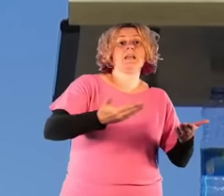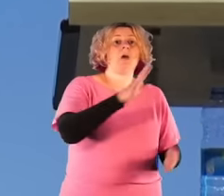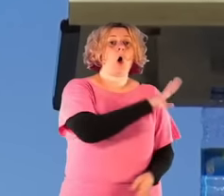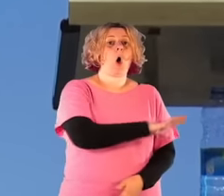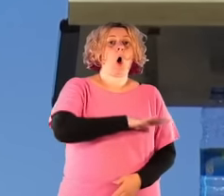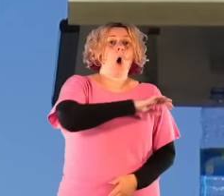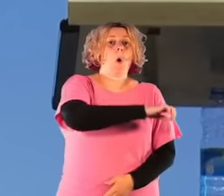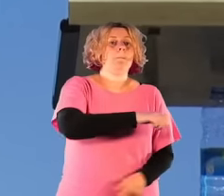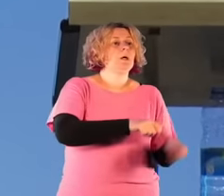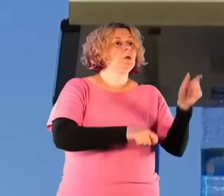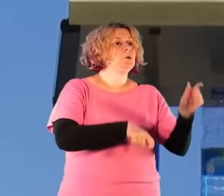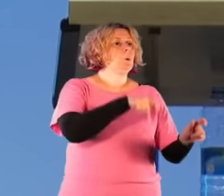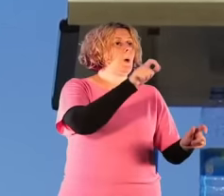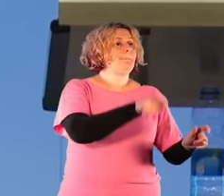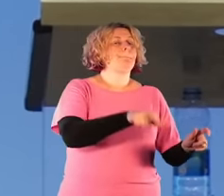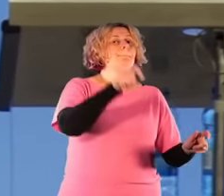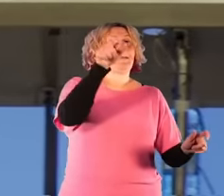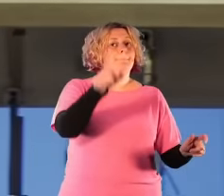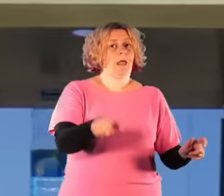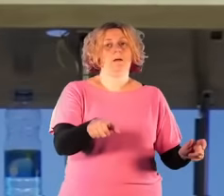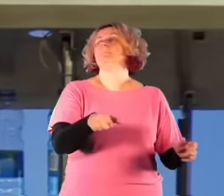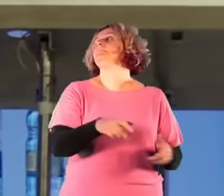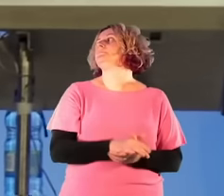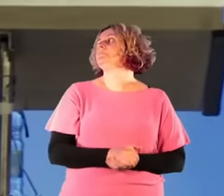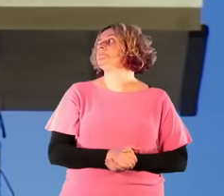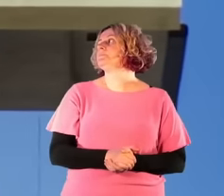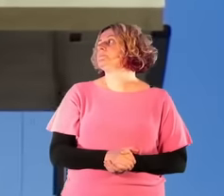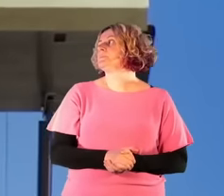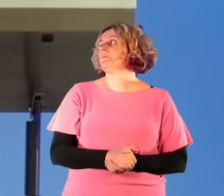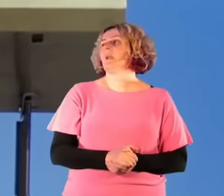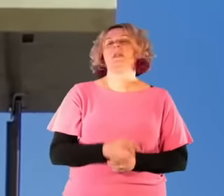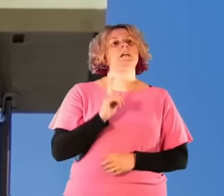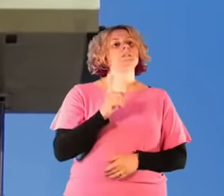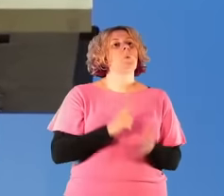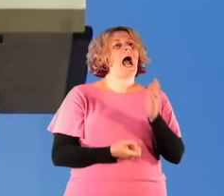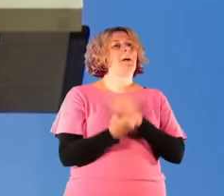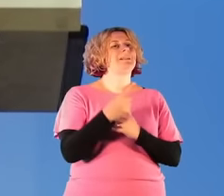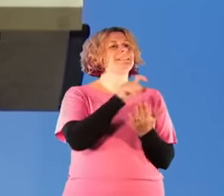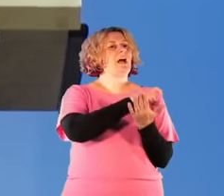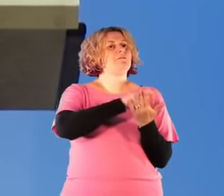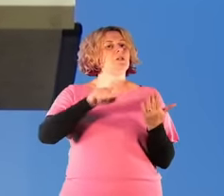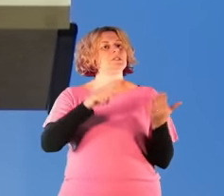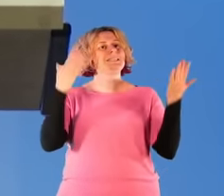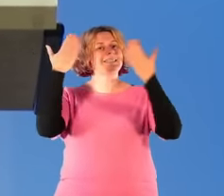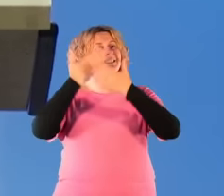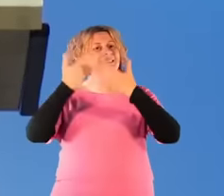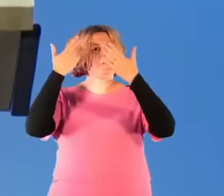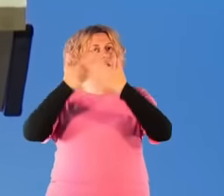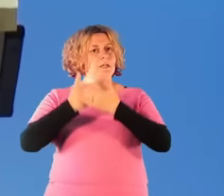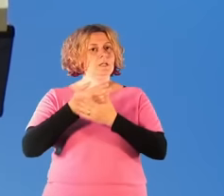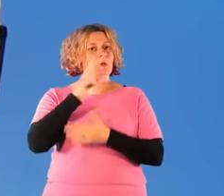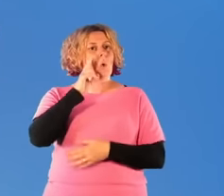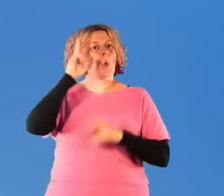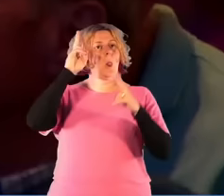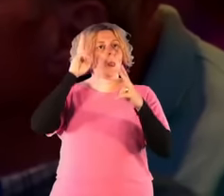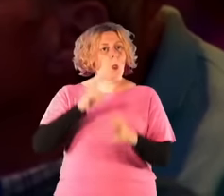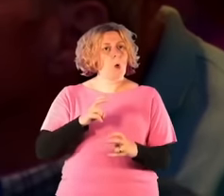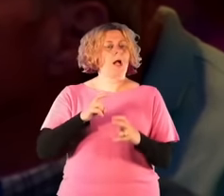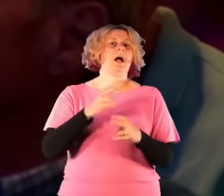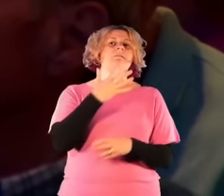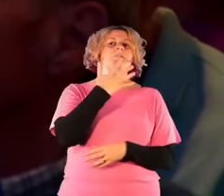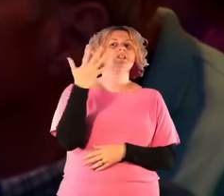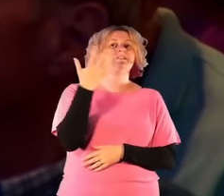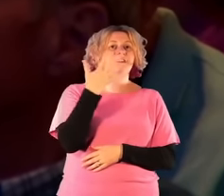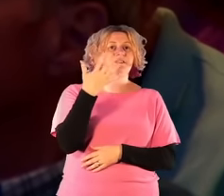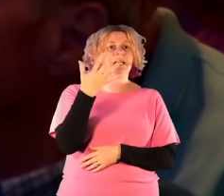his people. And that's what he actually does here in our verses this evening. So let's look together at verses 15